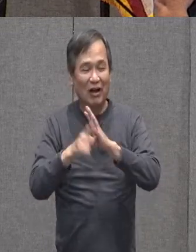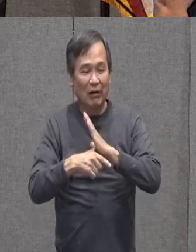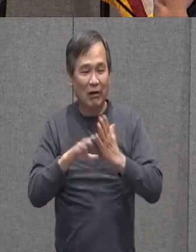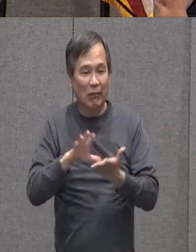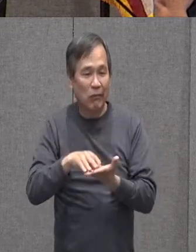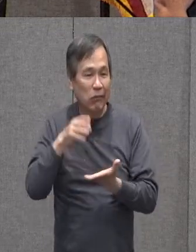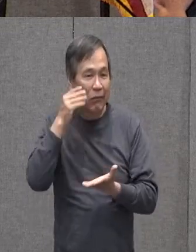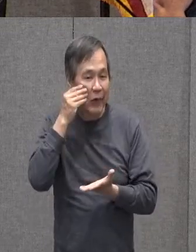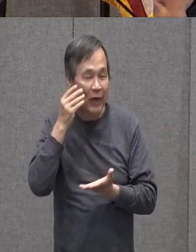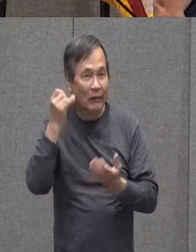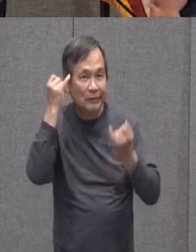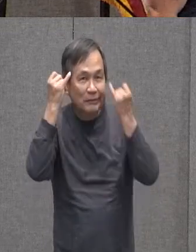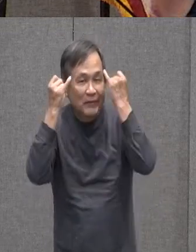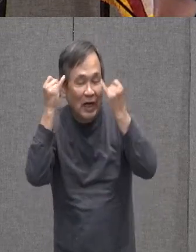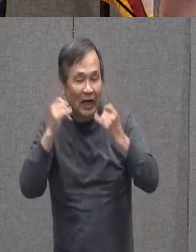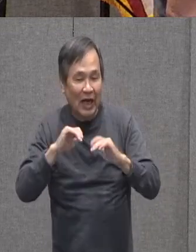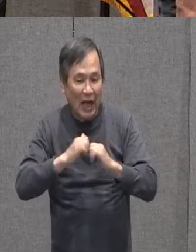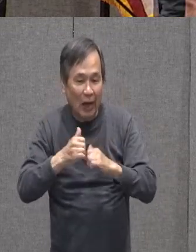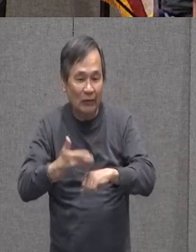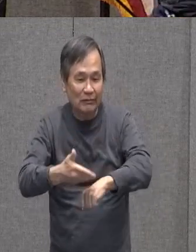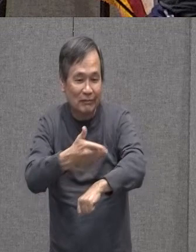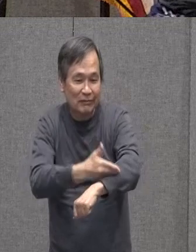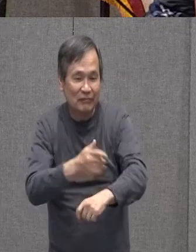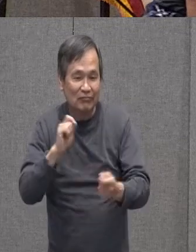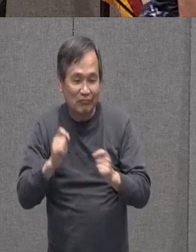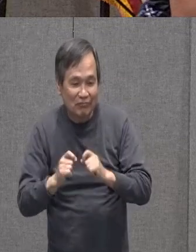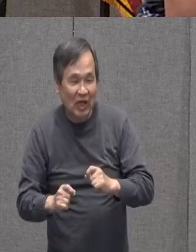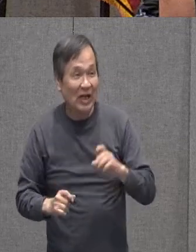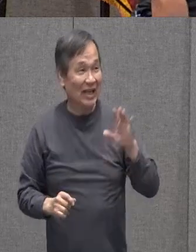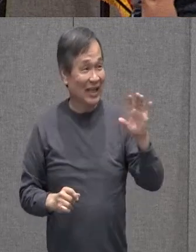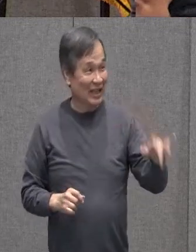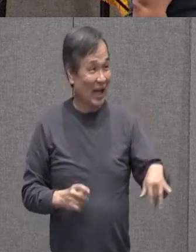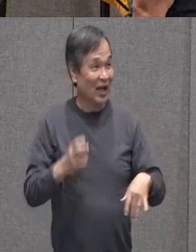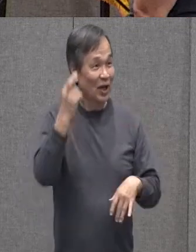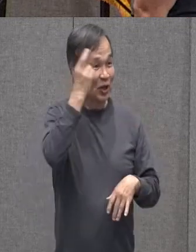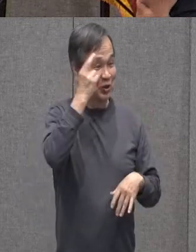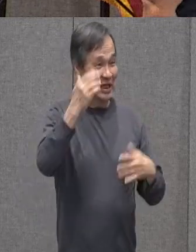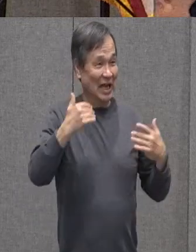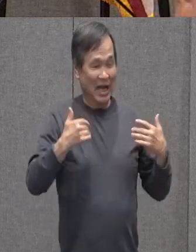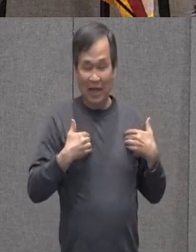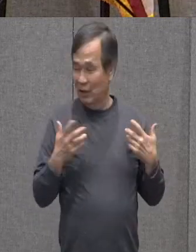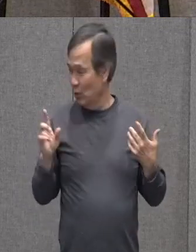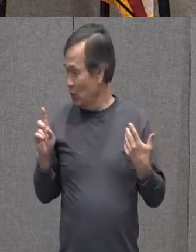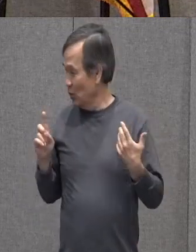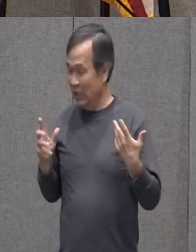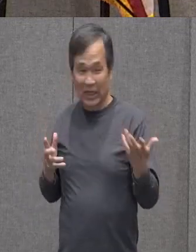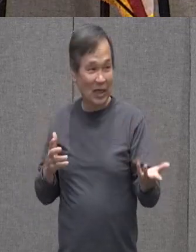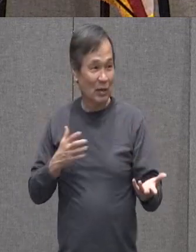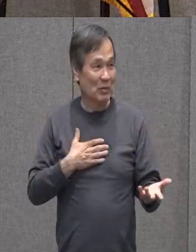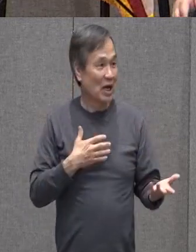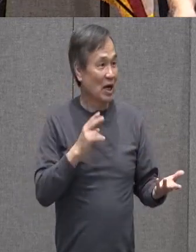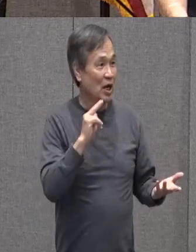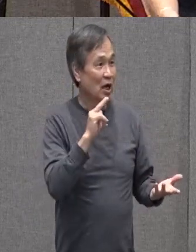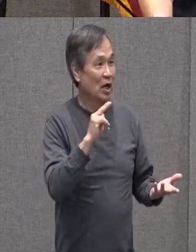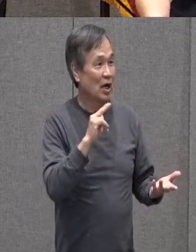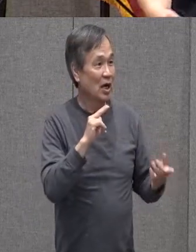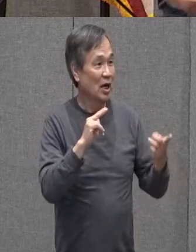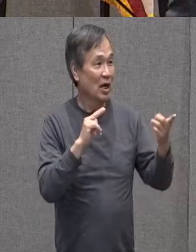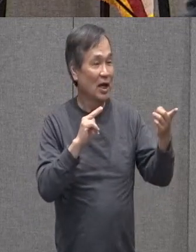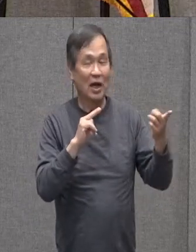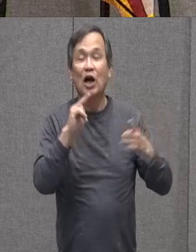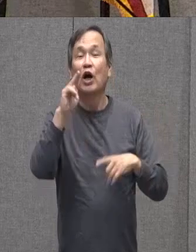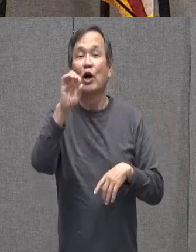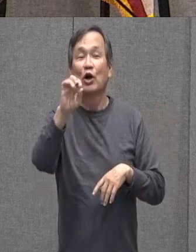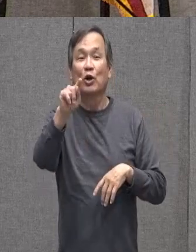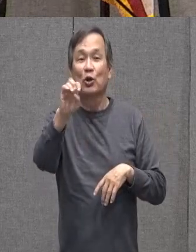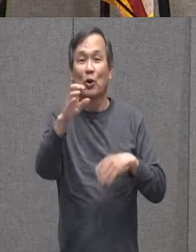ideas on what to do next. Exactly. And that's one of the reasons that I have my, where'd my engineering notebook go? I borrowed that's it. That's why